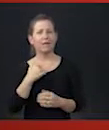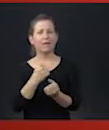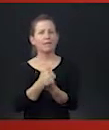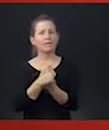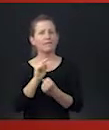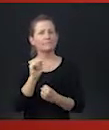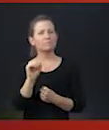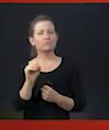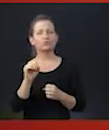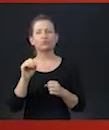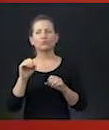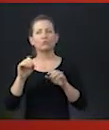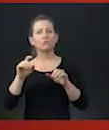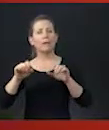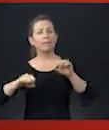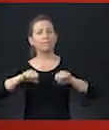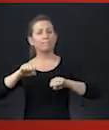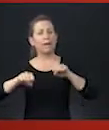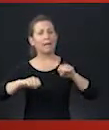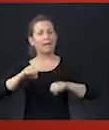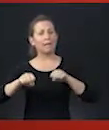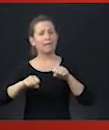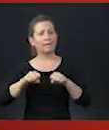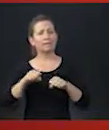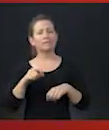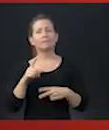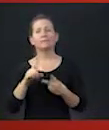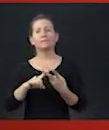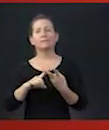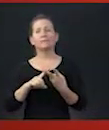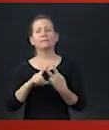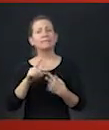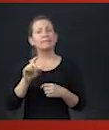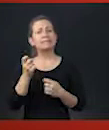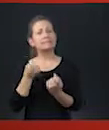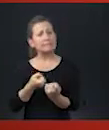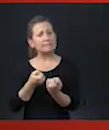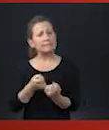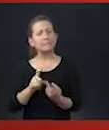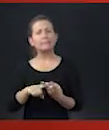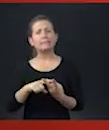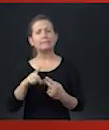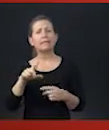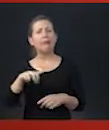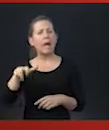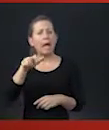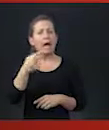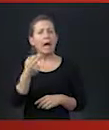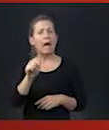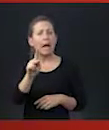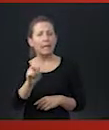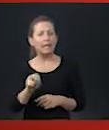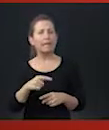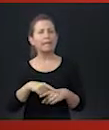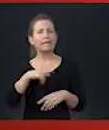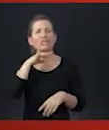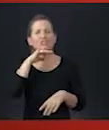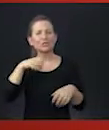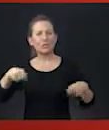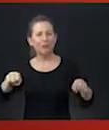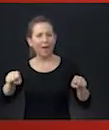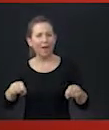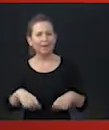to bike ride, ski, hike, dirt bike,